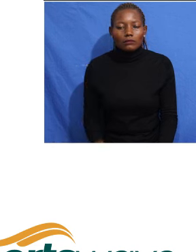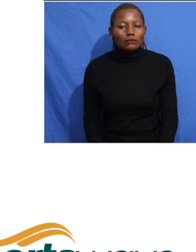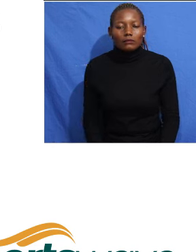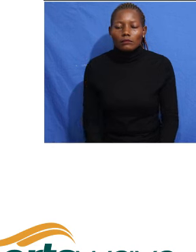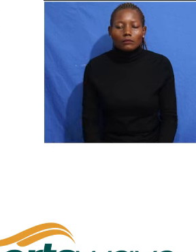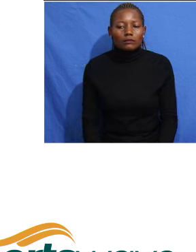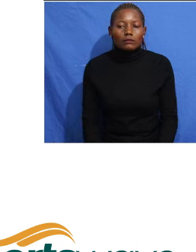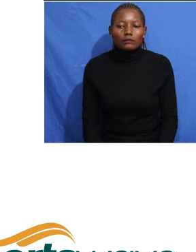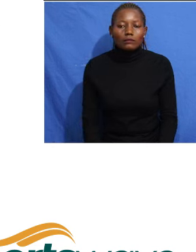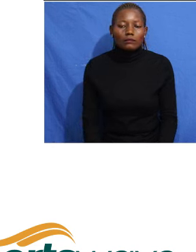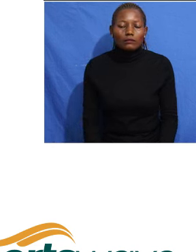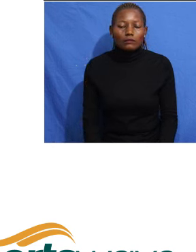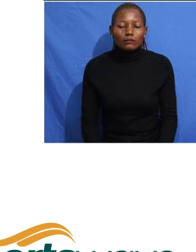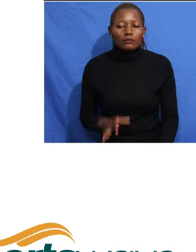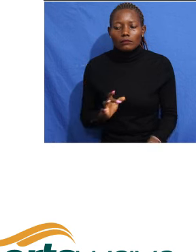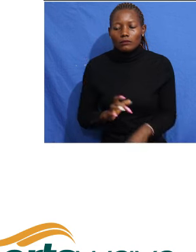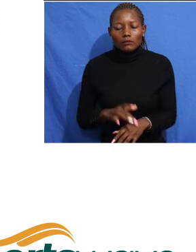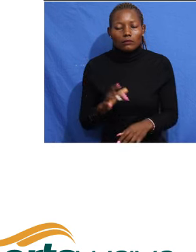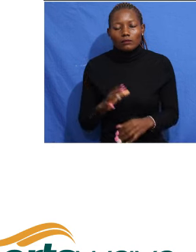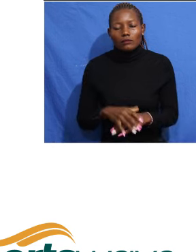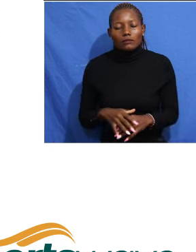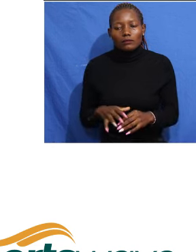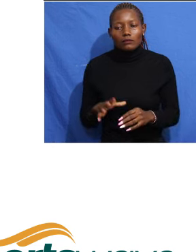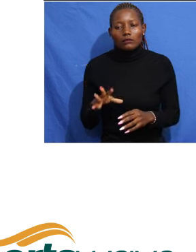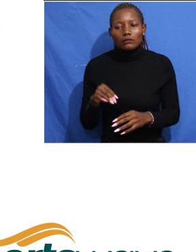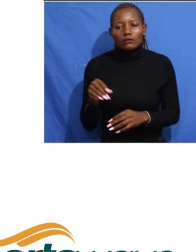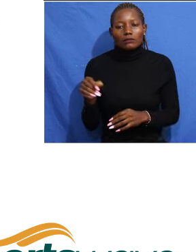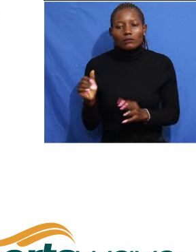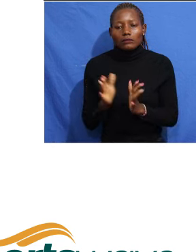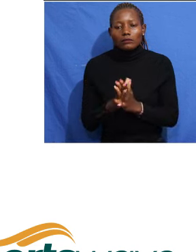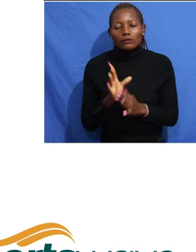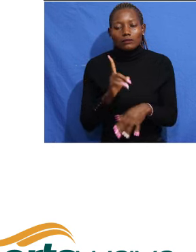the quality of sleep and duration of the sleep.